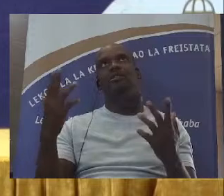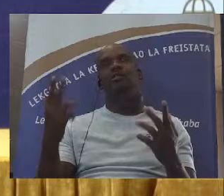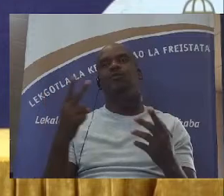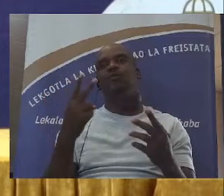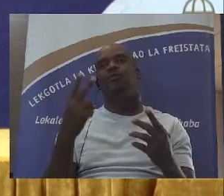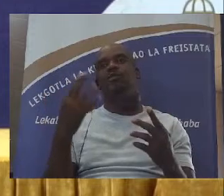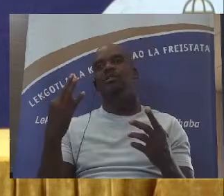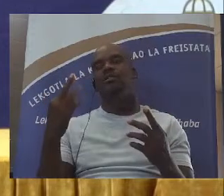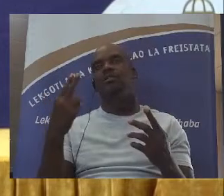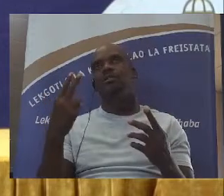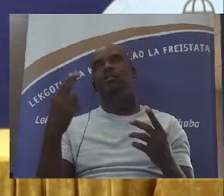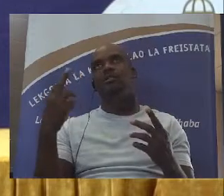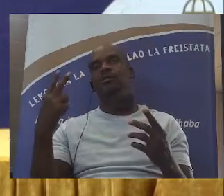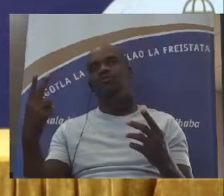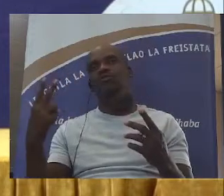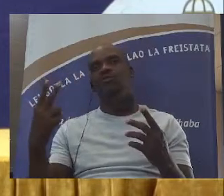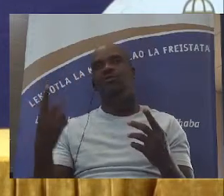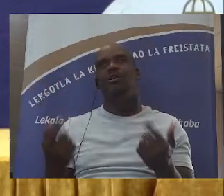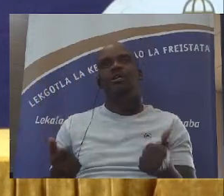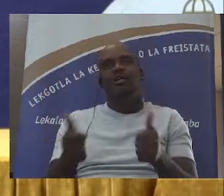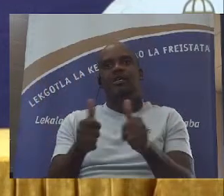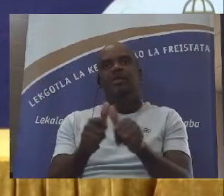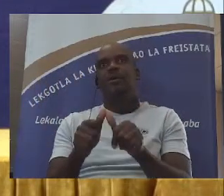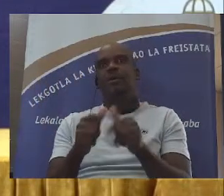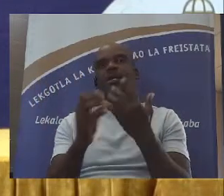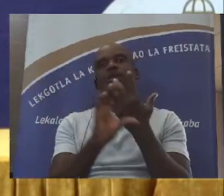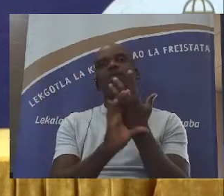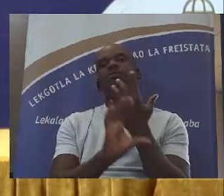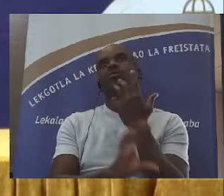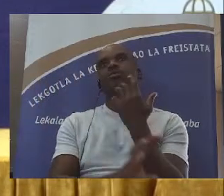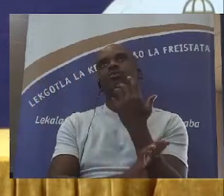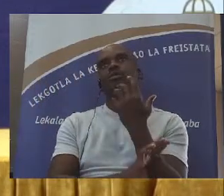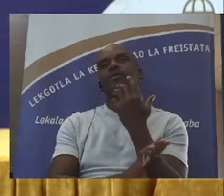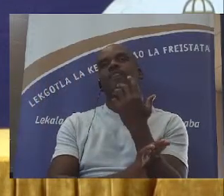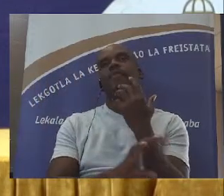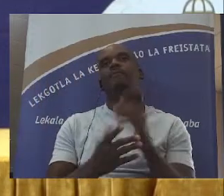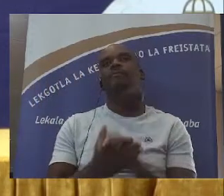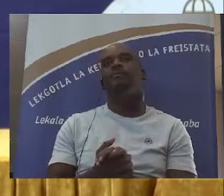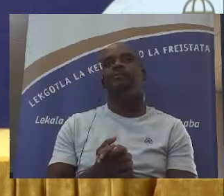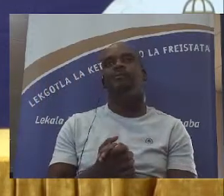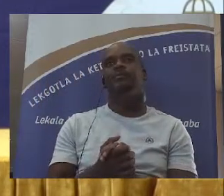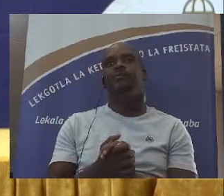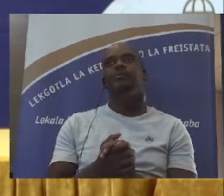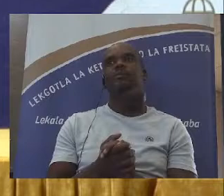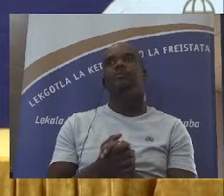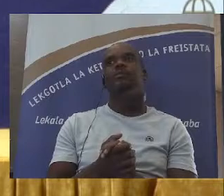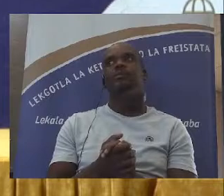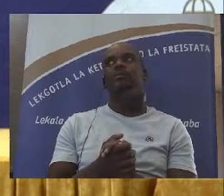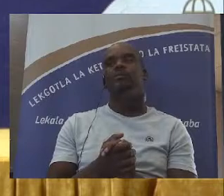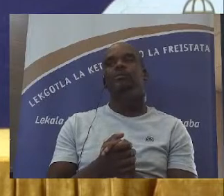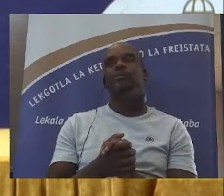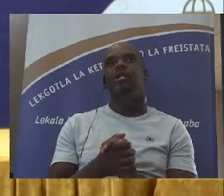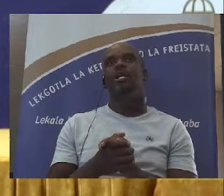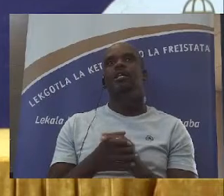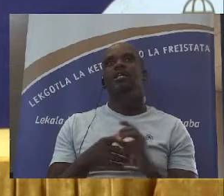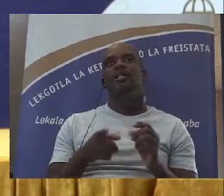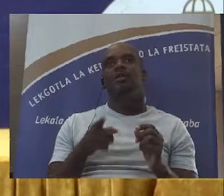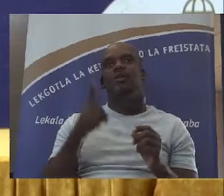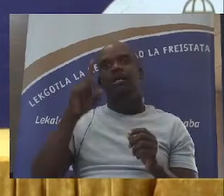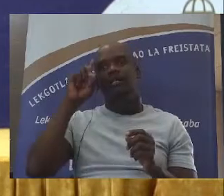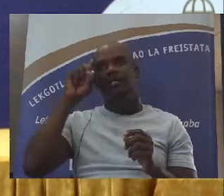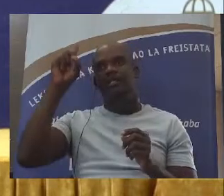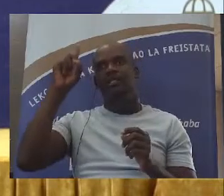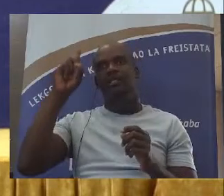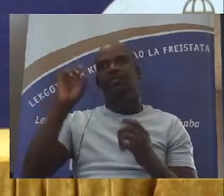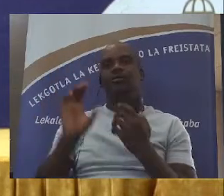the Constitution. And there was a recent constitutional court decision also on this, just to align it.